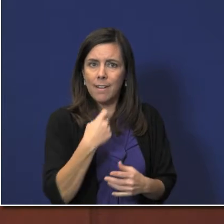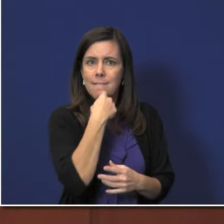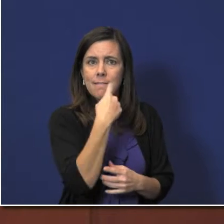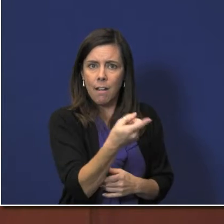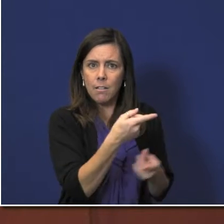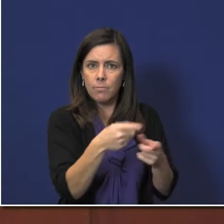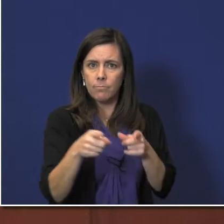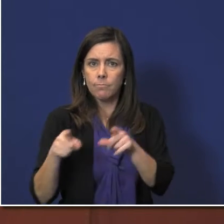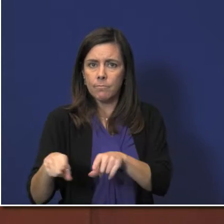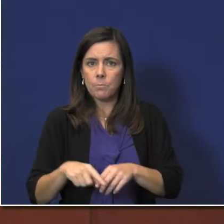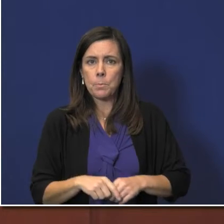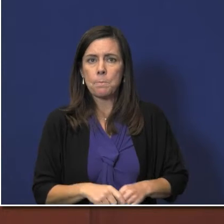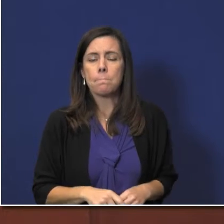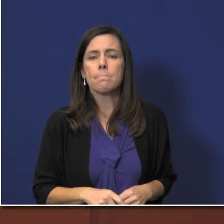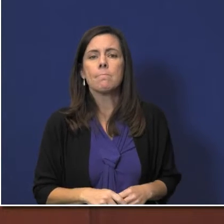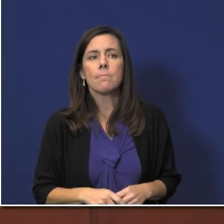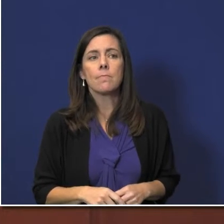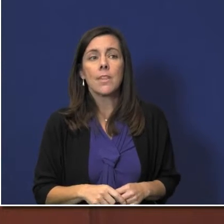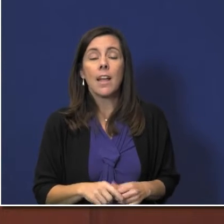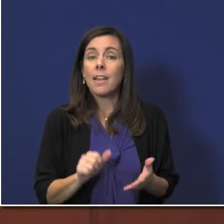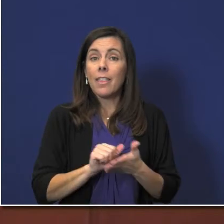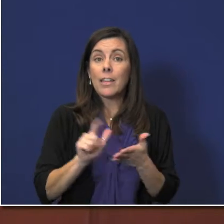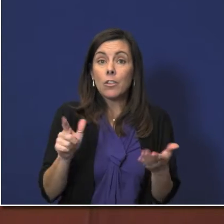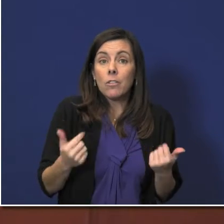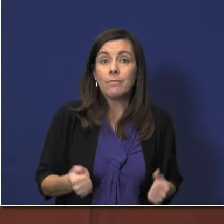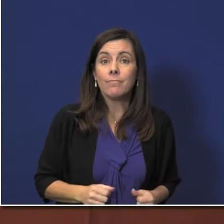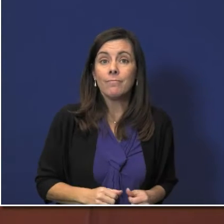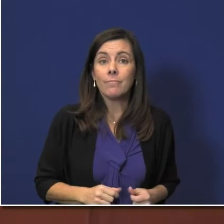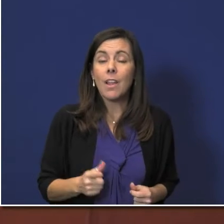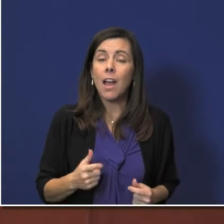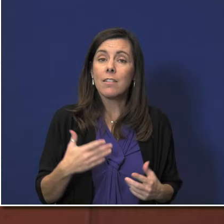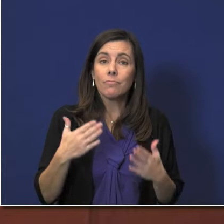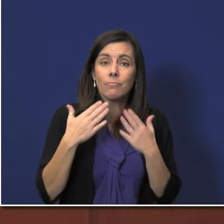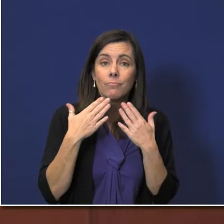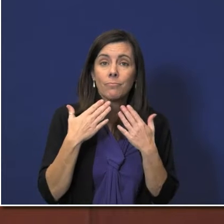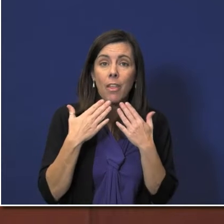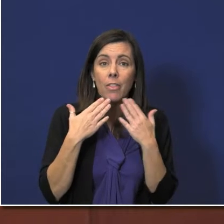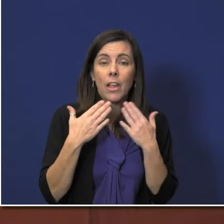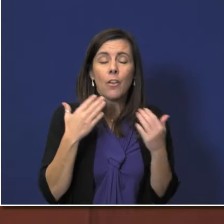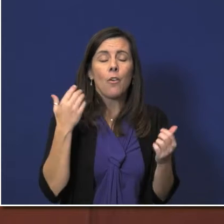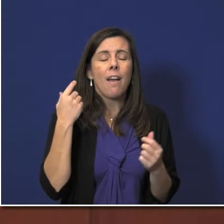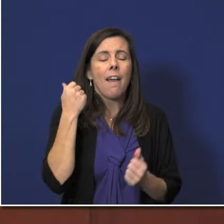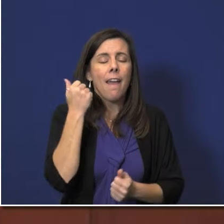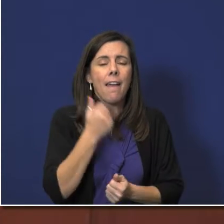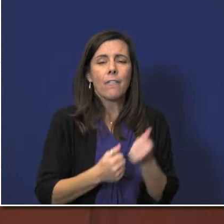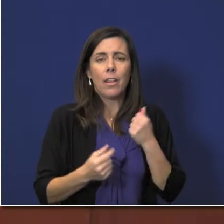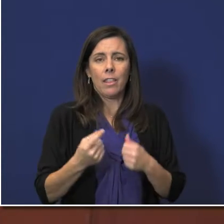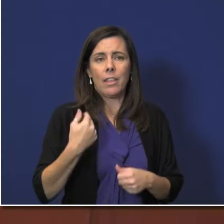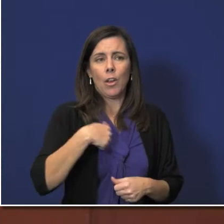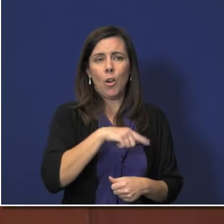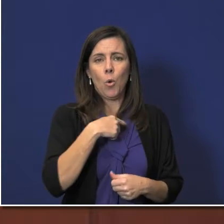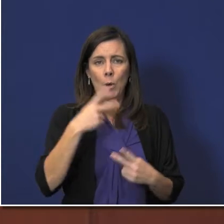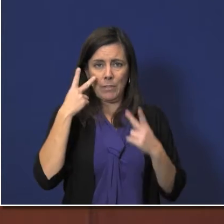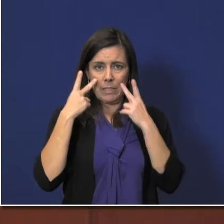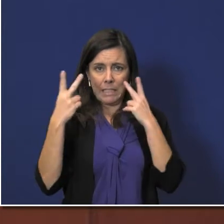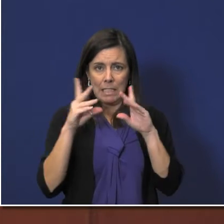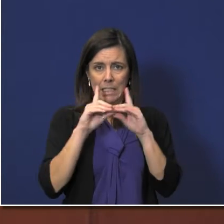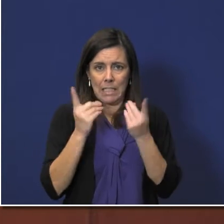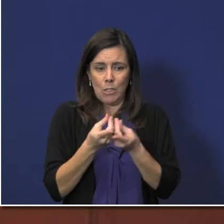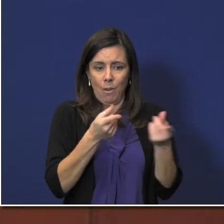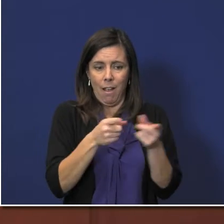this. That's all I've got. I do appreciate everything that we saw this district do from